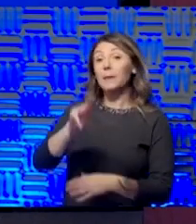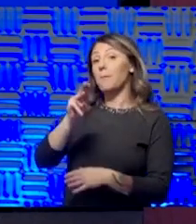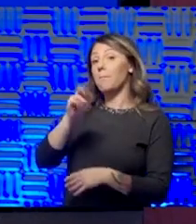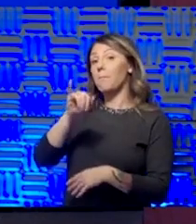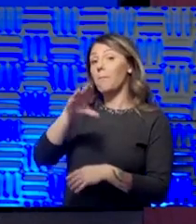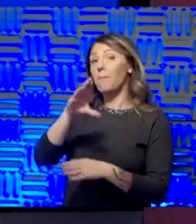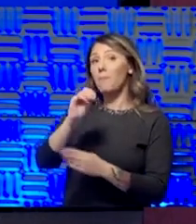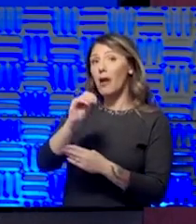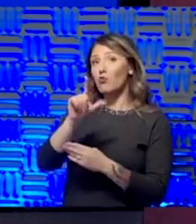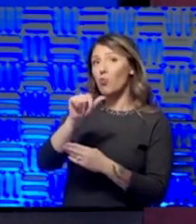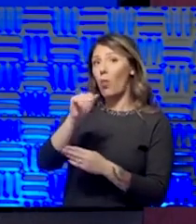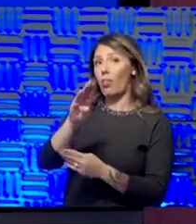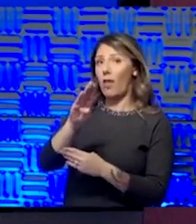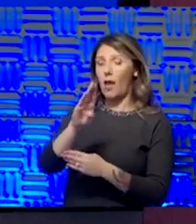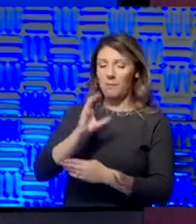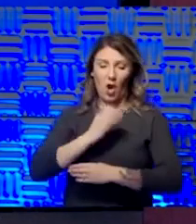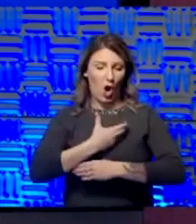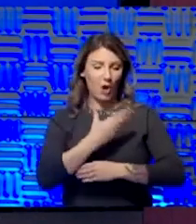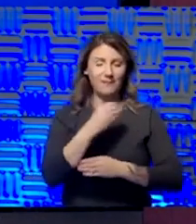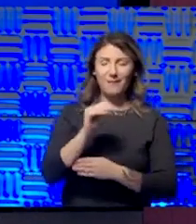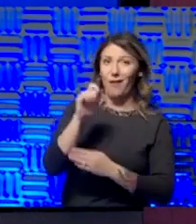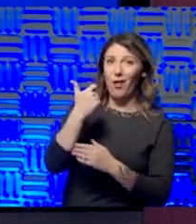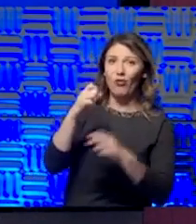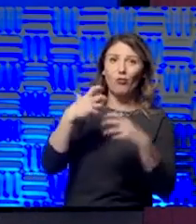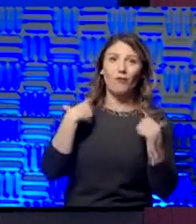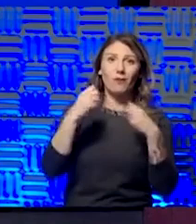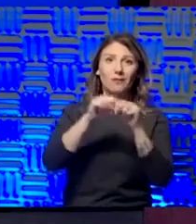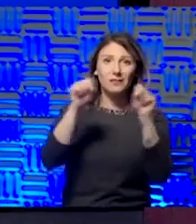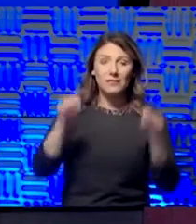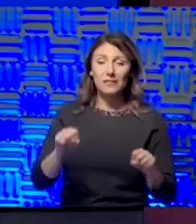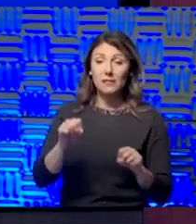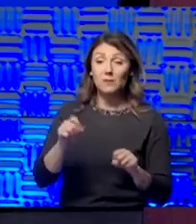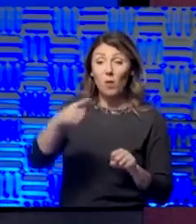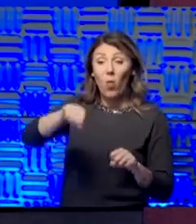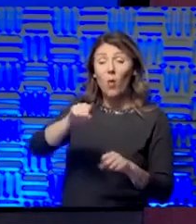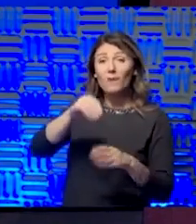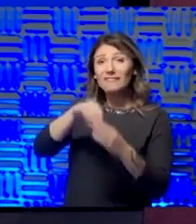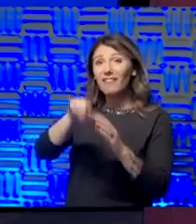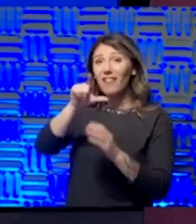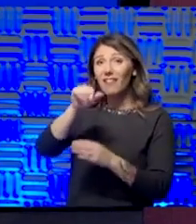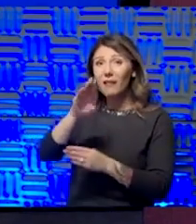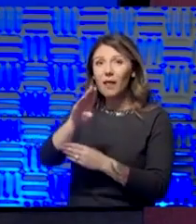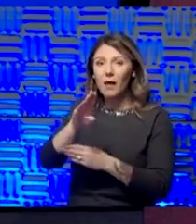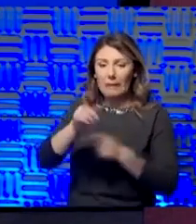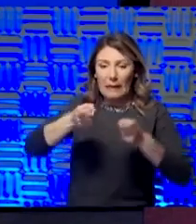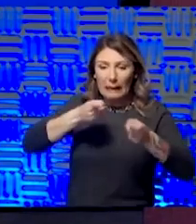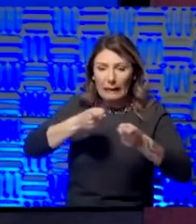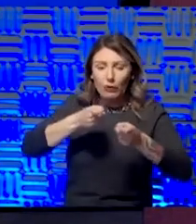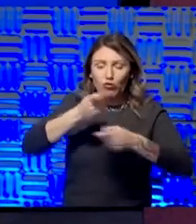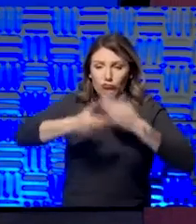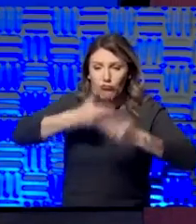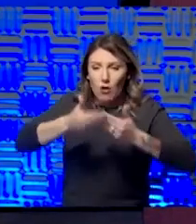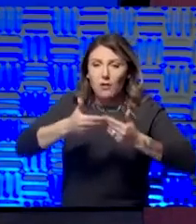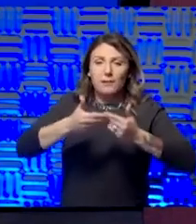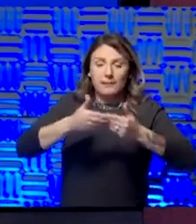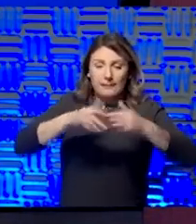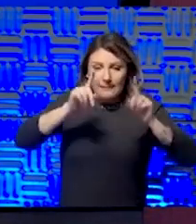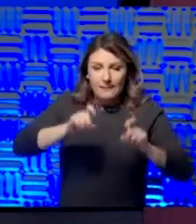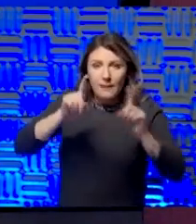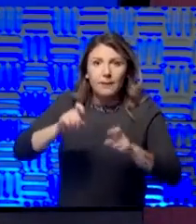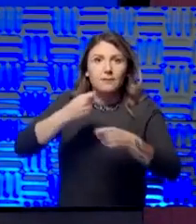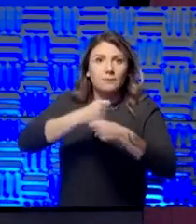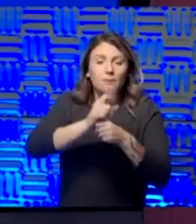sure every health system feels the same. The micro lab people, who the ones who actually handle and process these tests and make sure machines